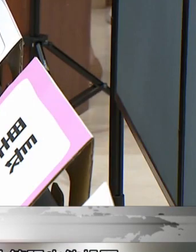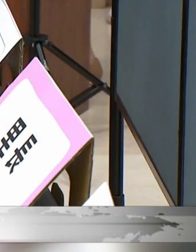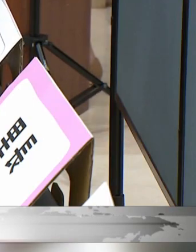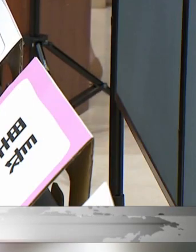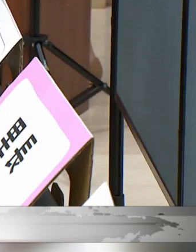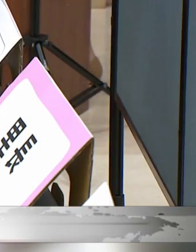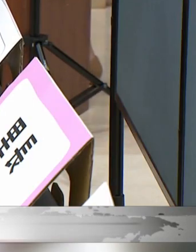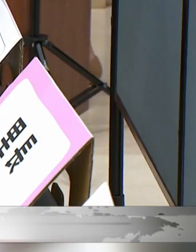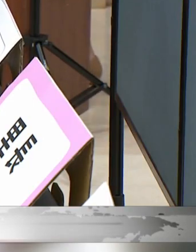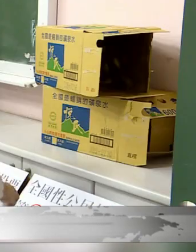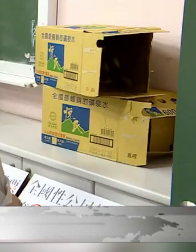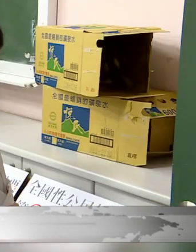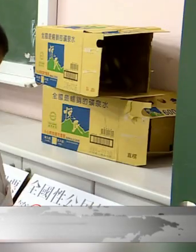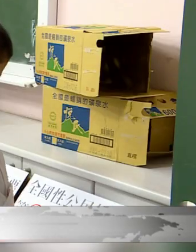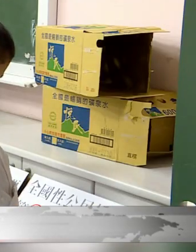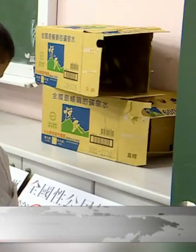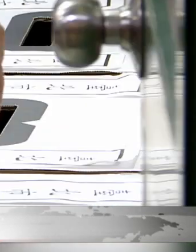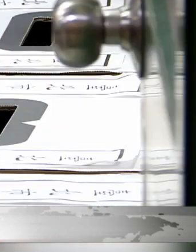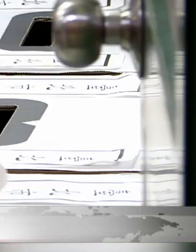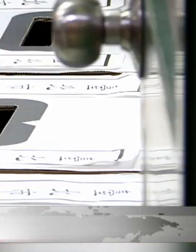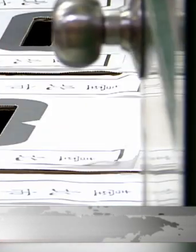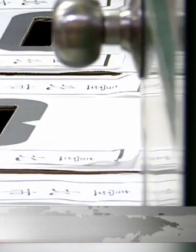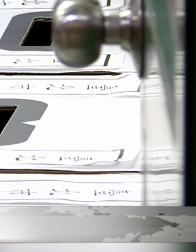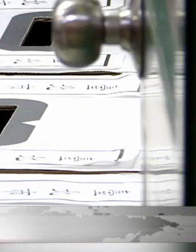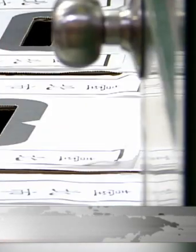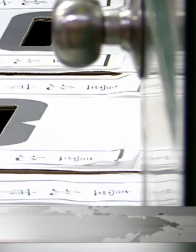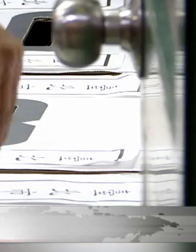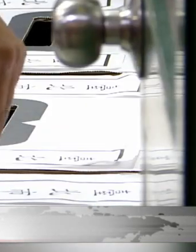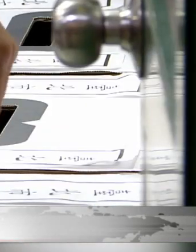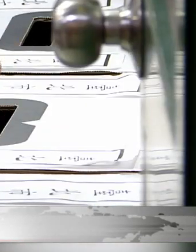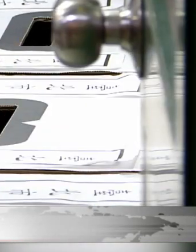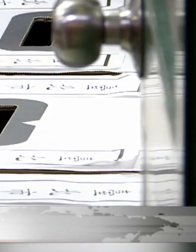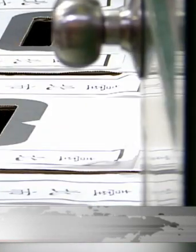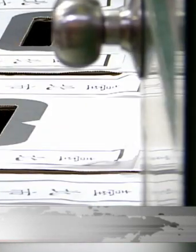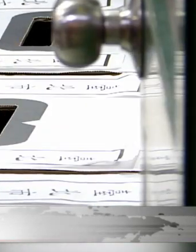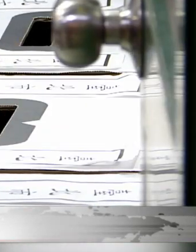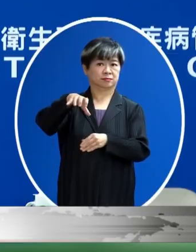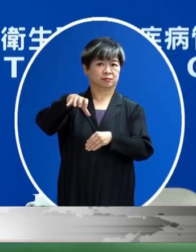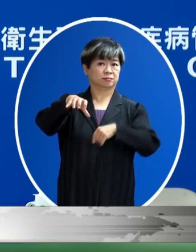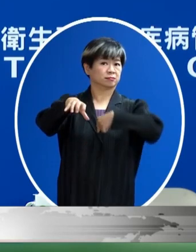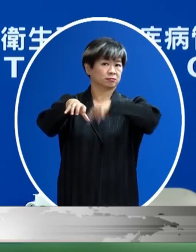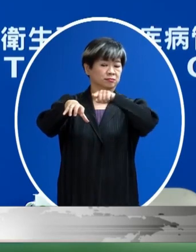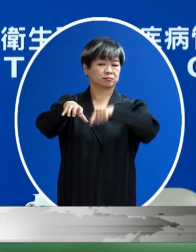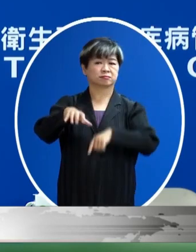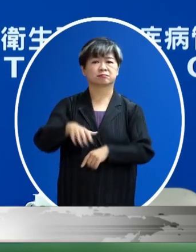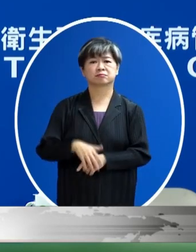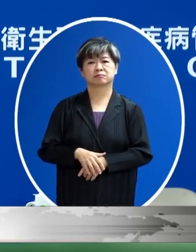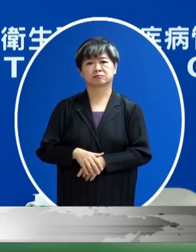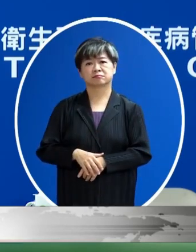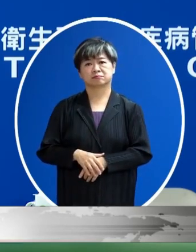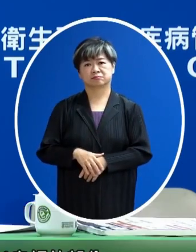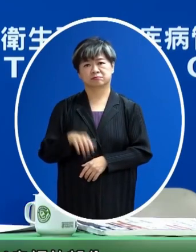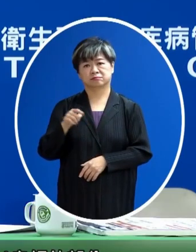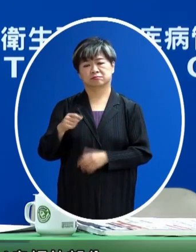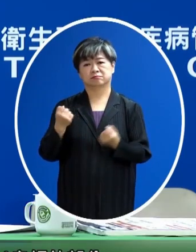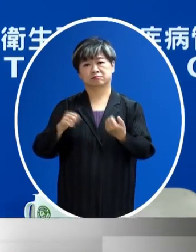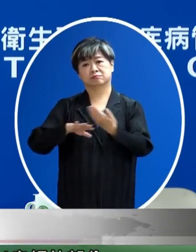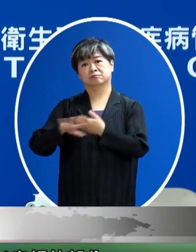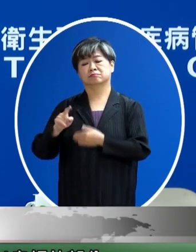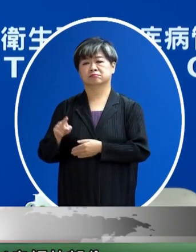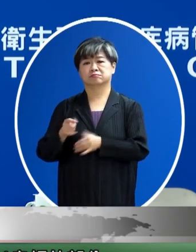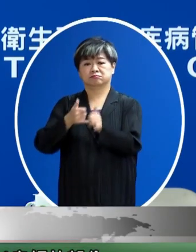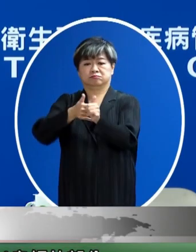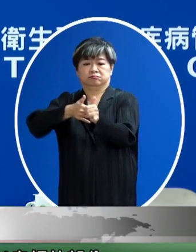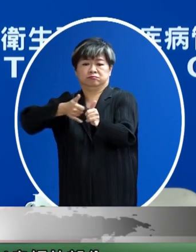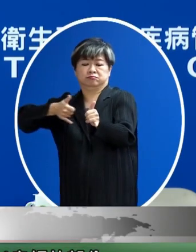elections. The CECC says there is no need for special arrangements at polling stations. Most polling stations